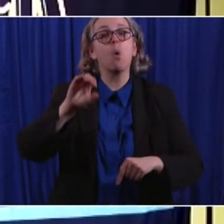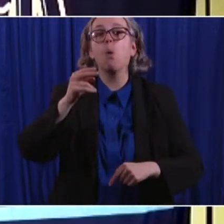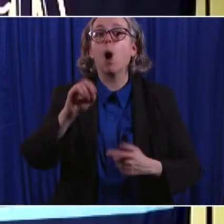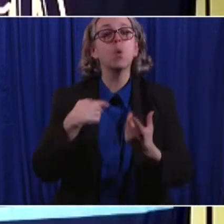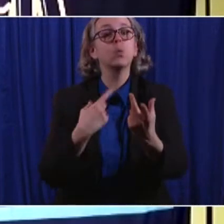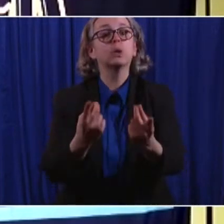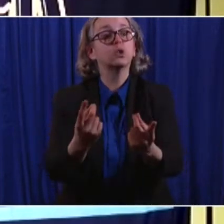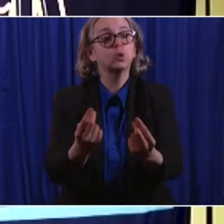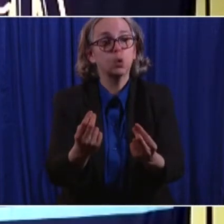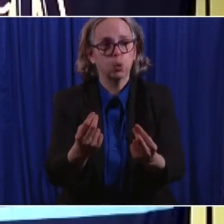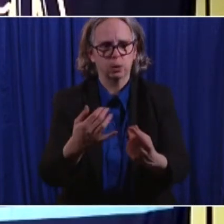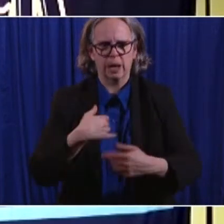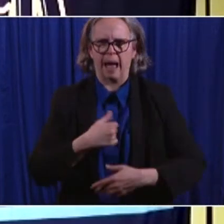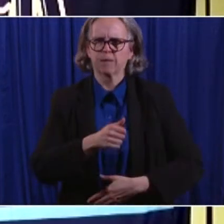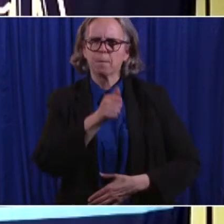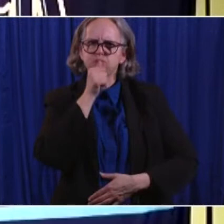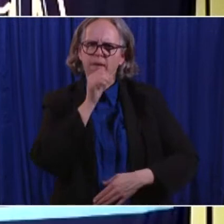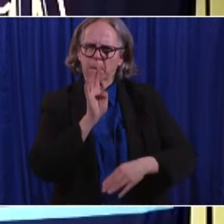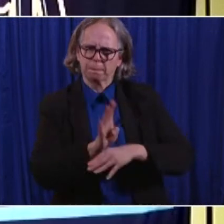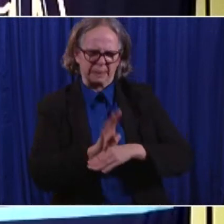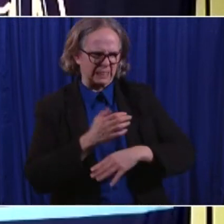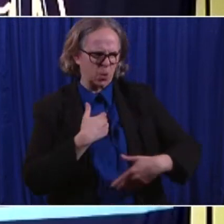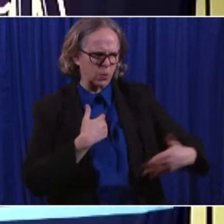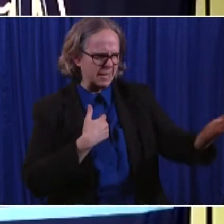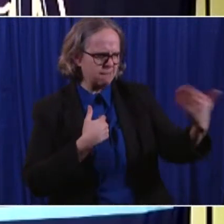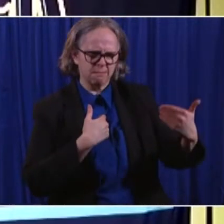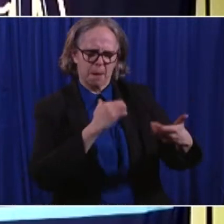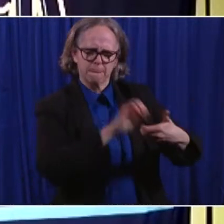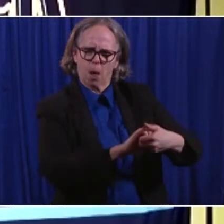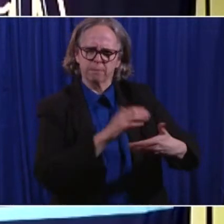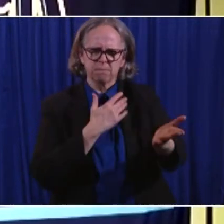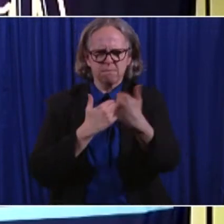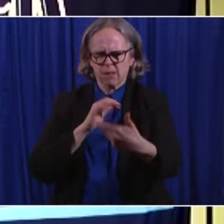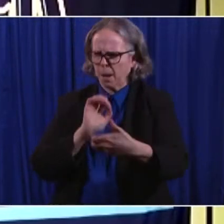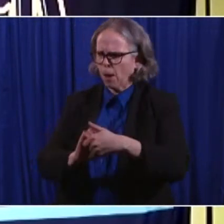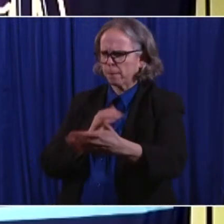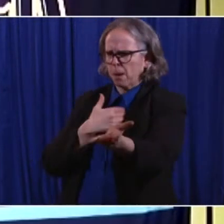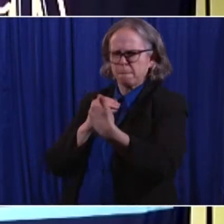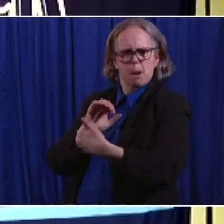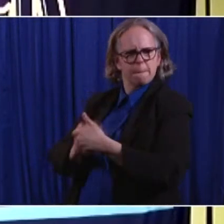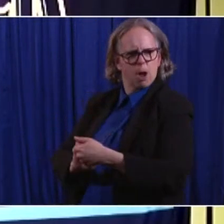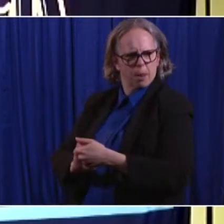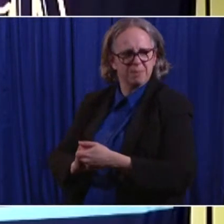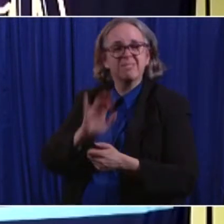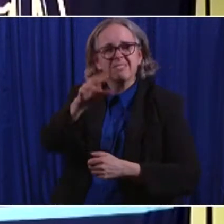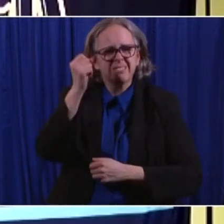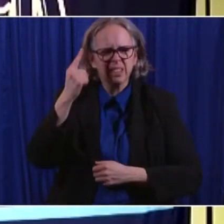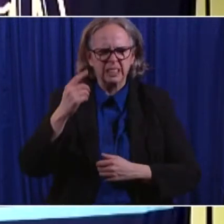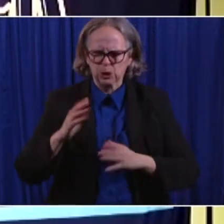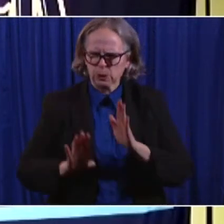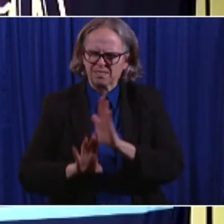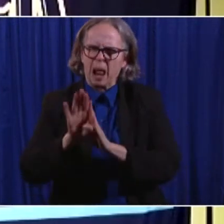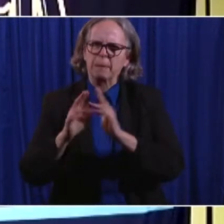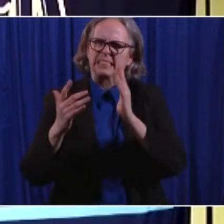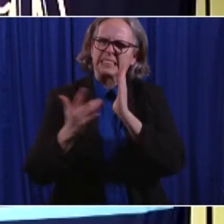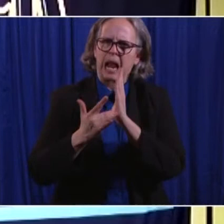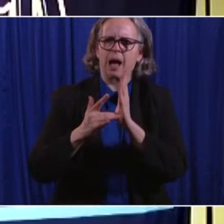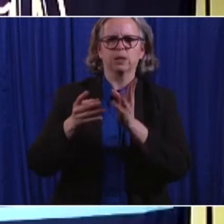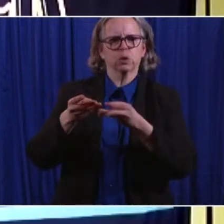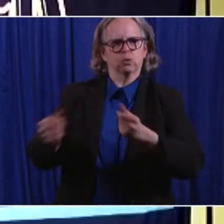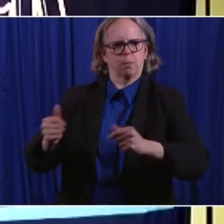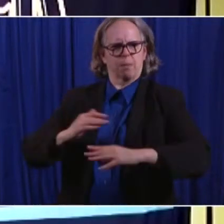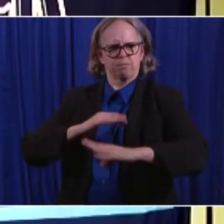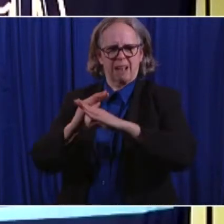with this, coming up with technology solutions and best practices. Wanted everybody to know that the governor and I sent